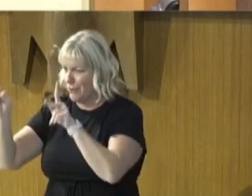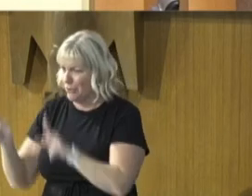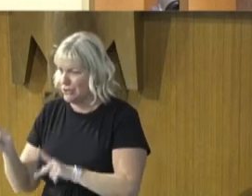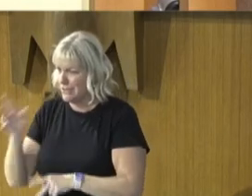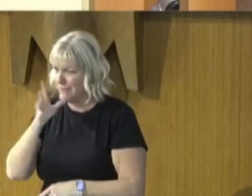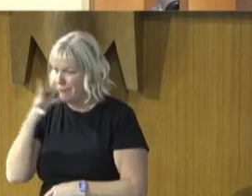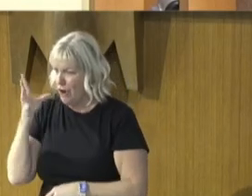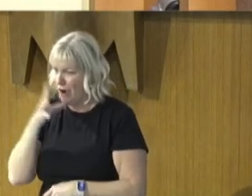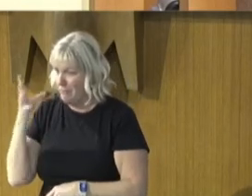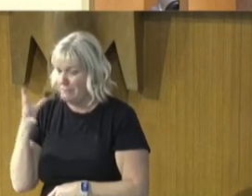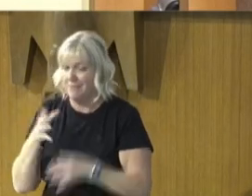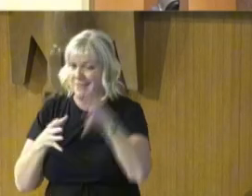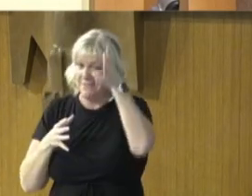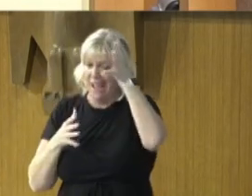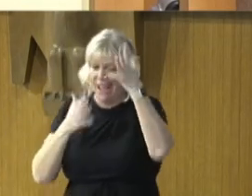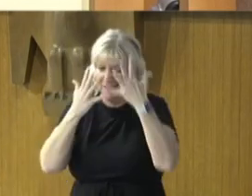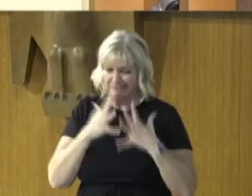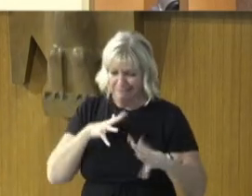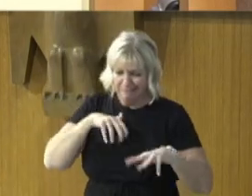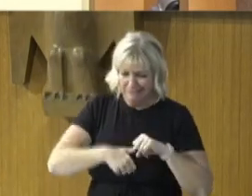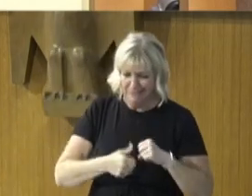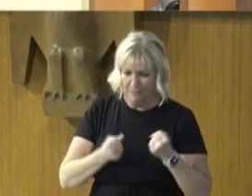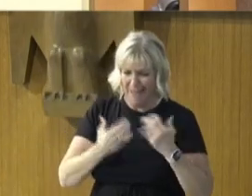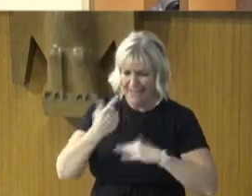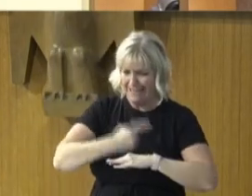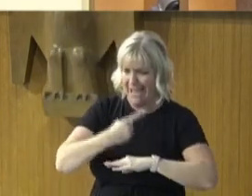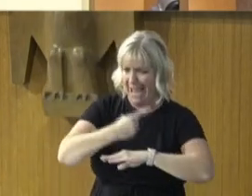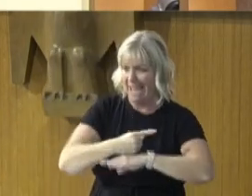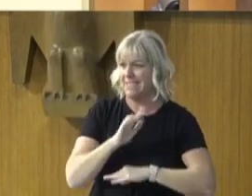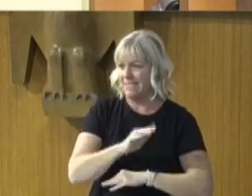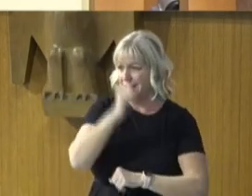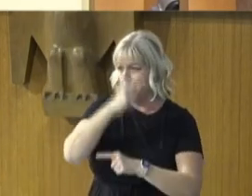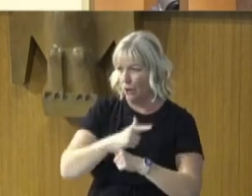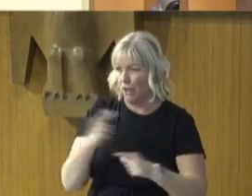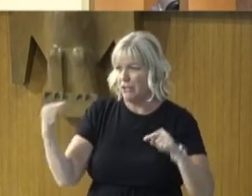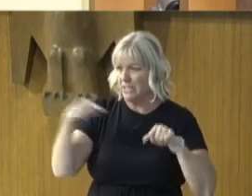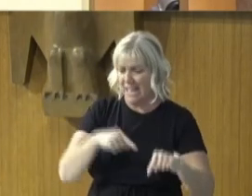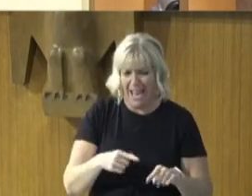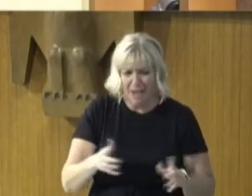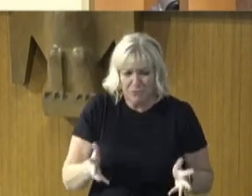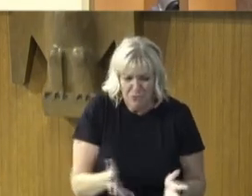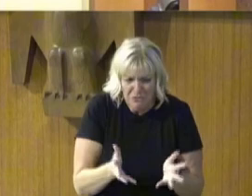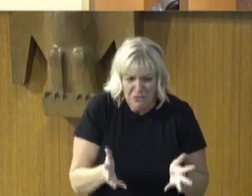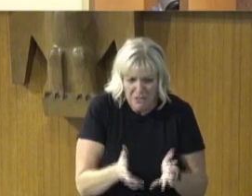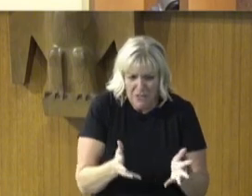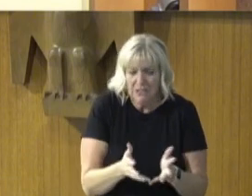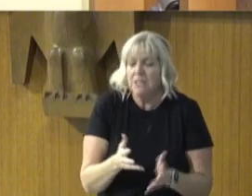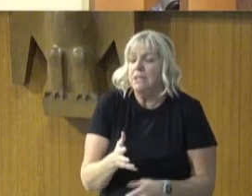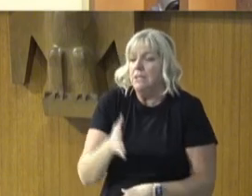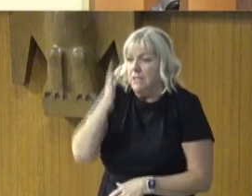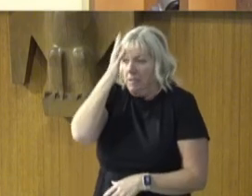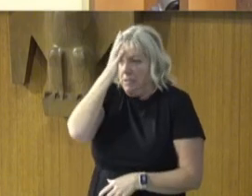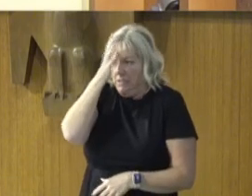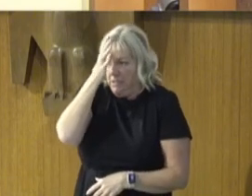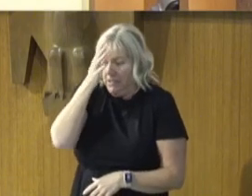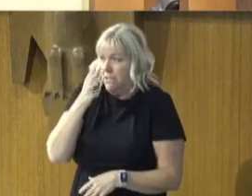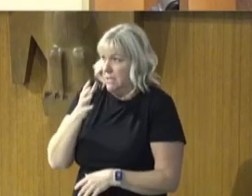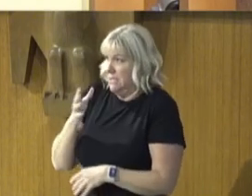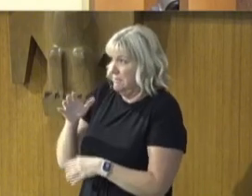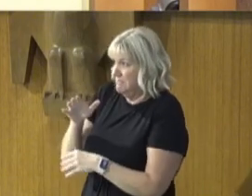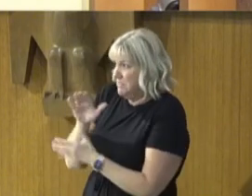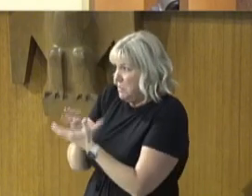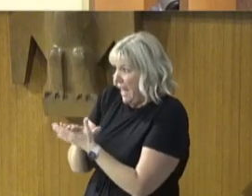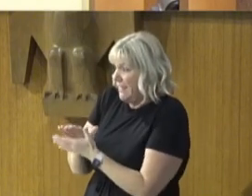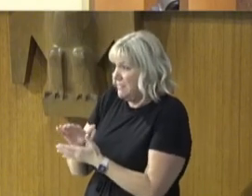Ephraim mourned many days, and his brothers came to comfort him. Ephraim went into his wife, and she conceived and bore